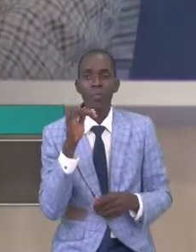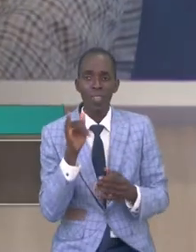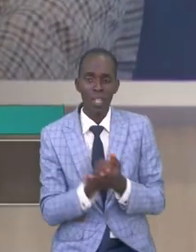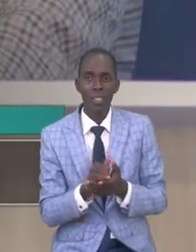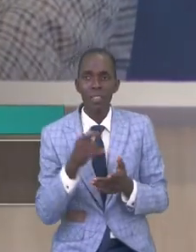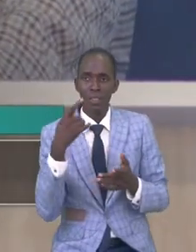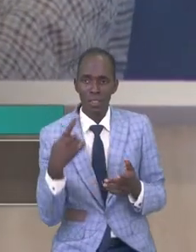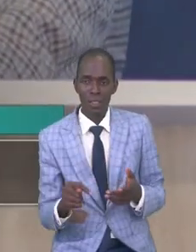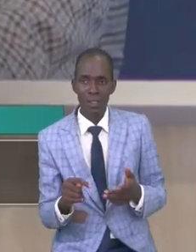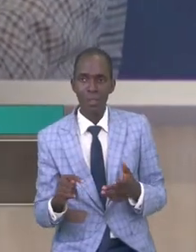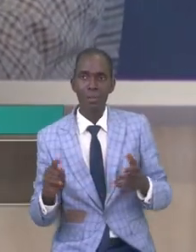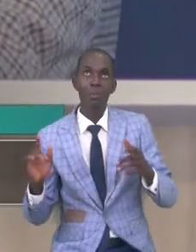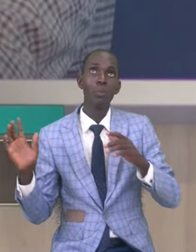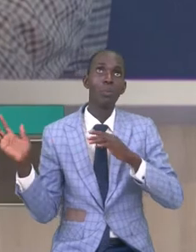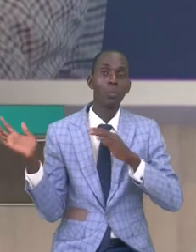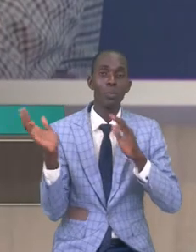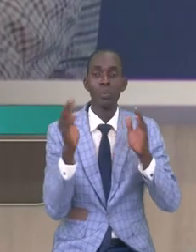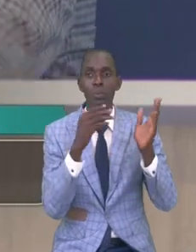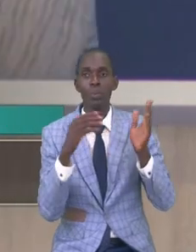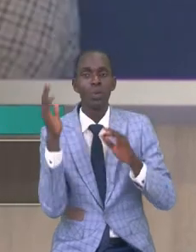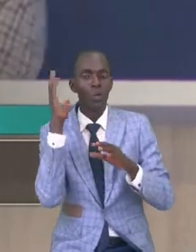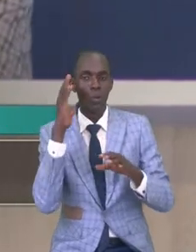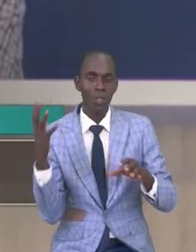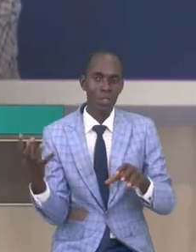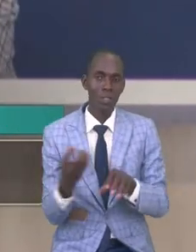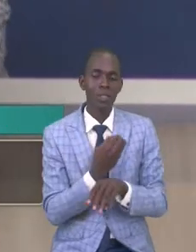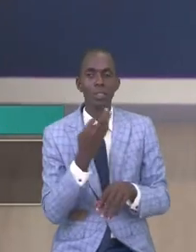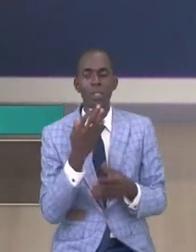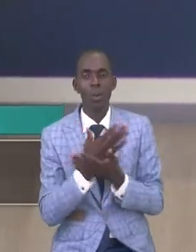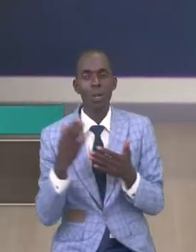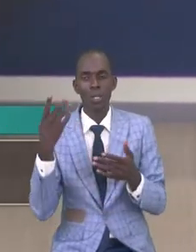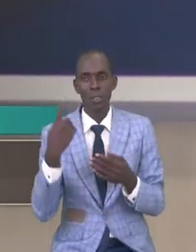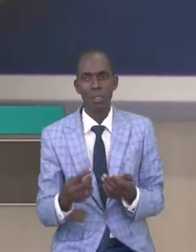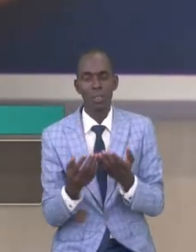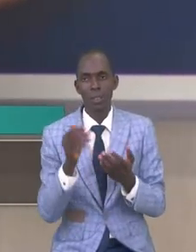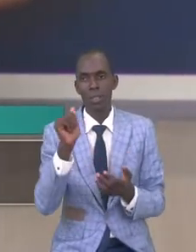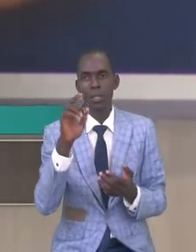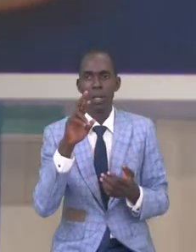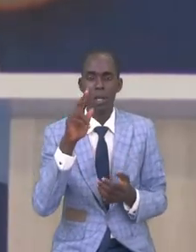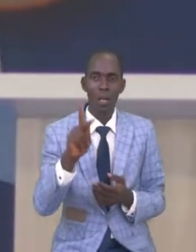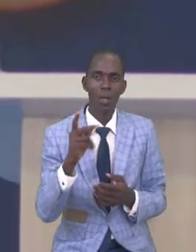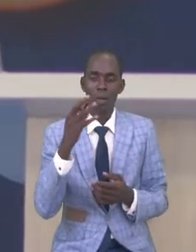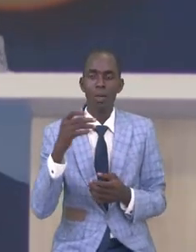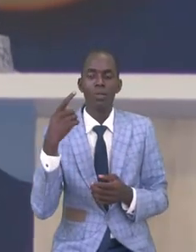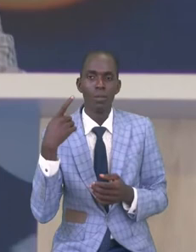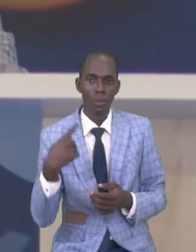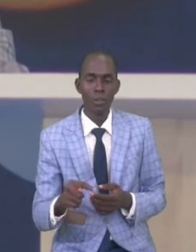carry the Ark of the Covenant, and they will make space